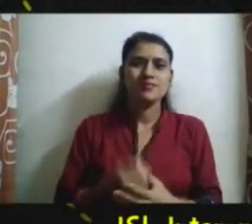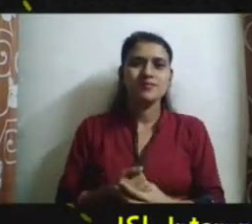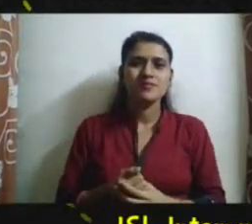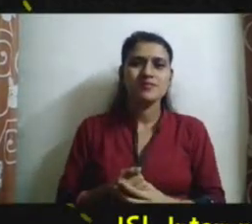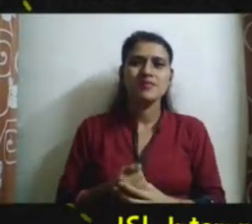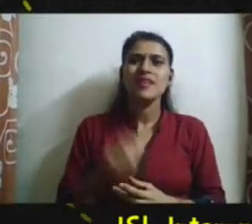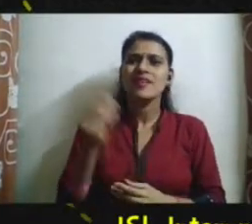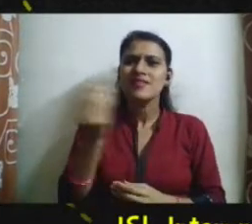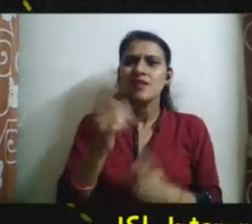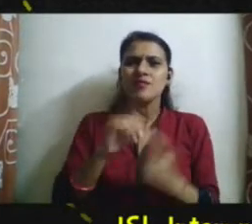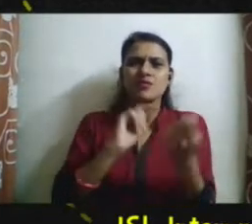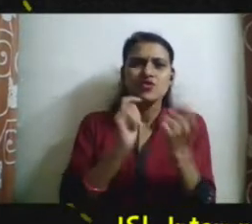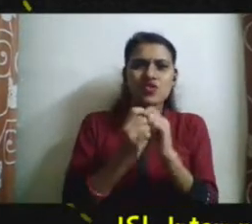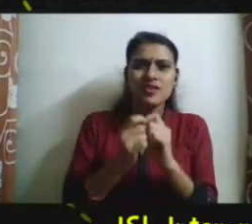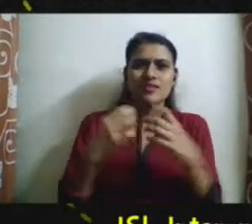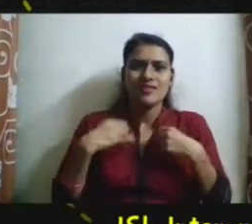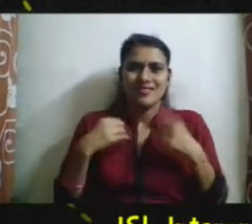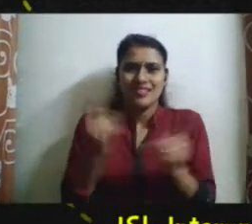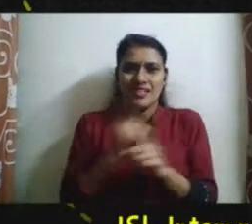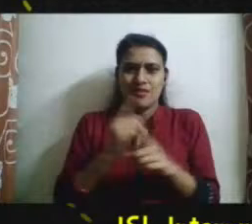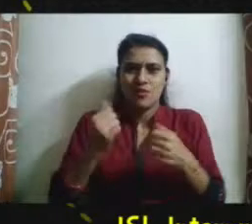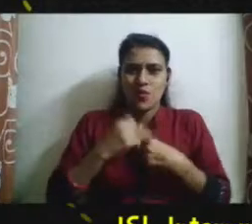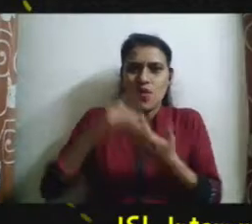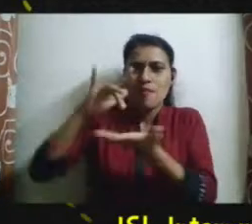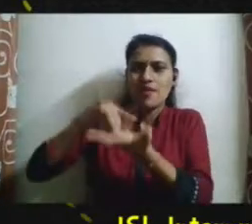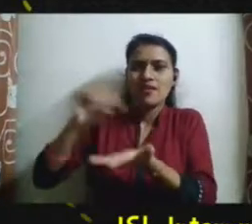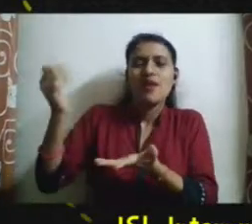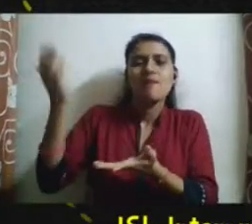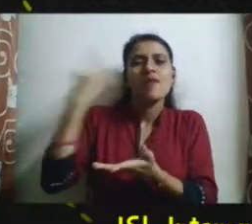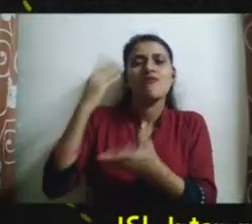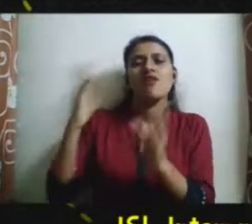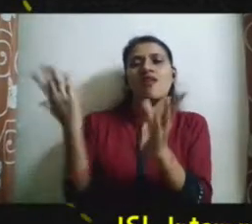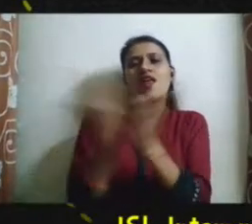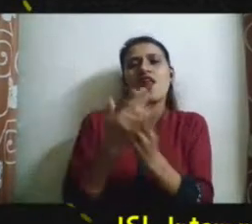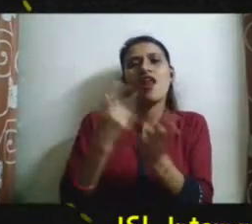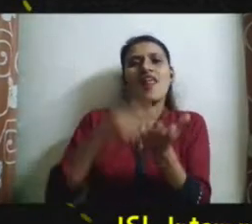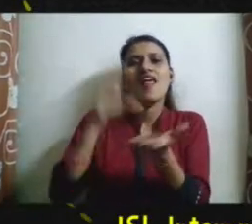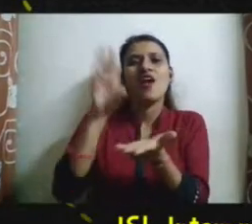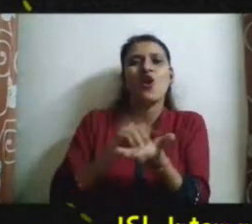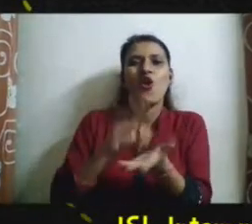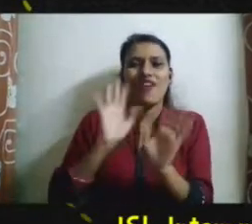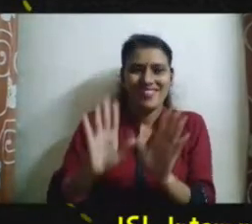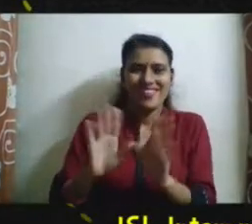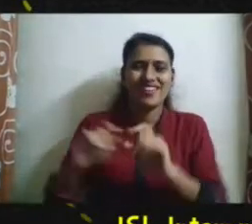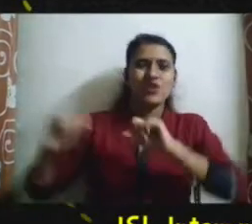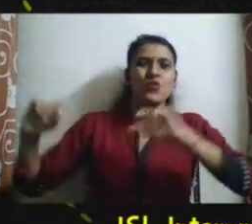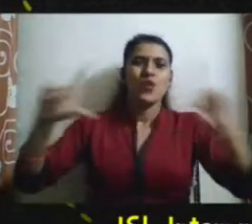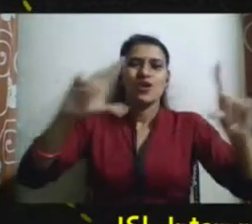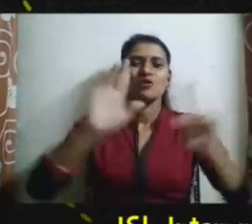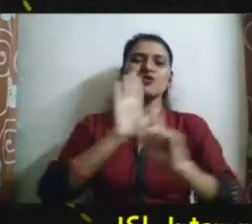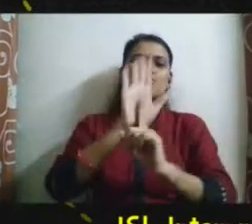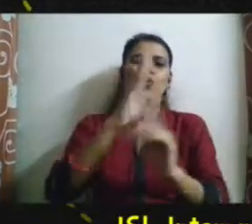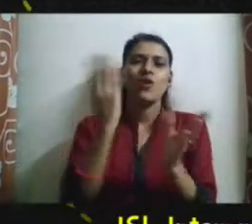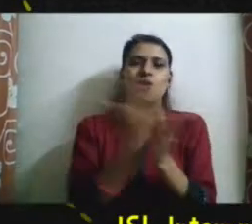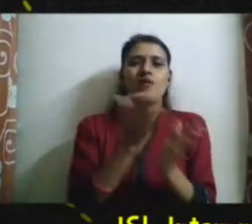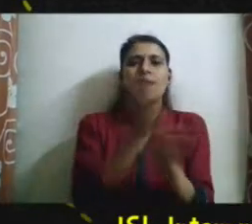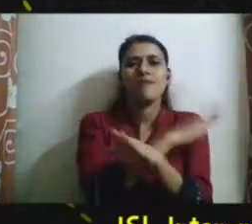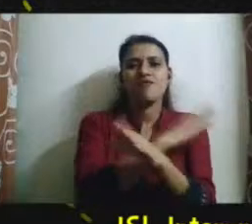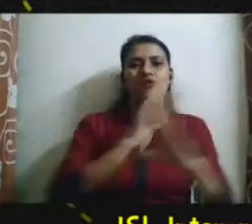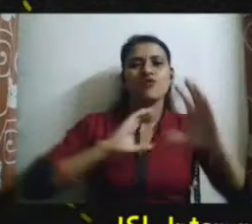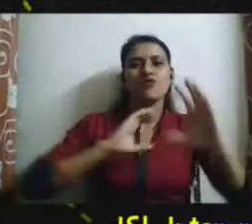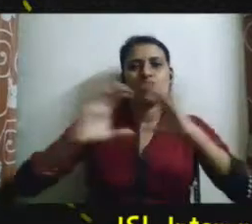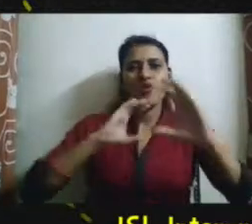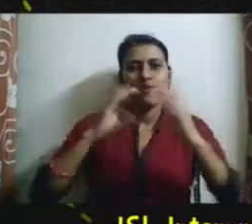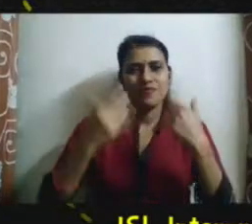some change of costume and location here because we pre-recorded the conversation. So I would ask my colleagues to put on the video, and Shubha ji will be